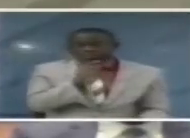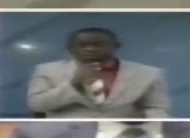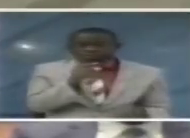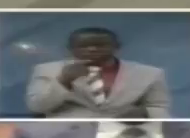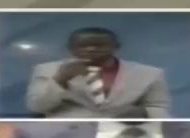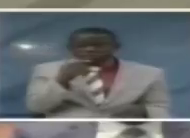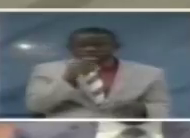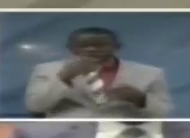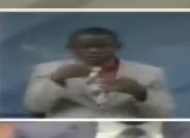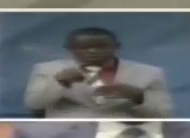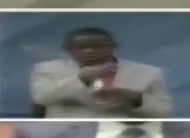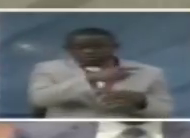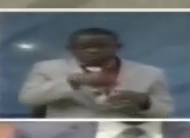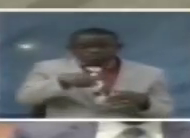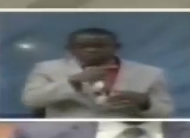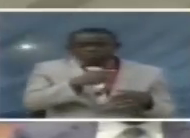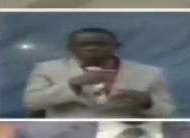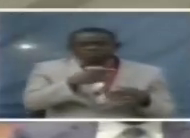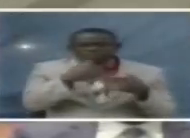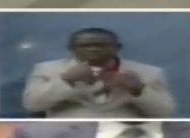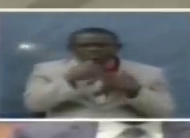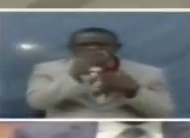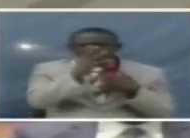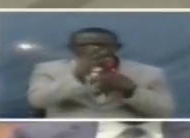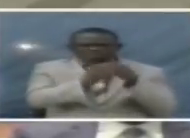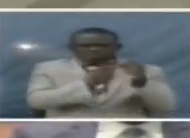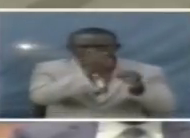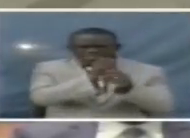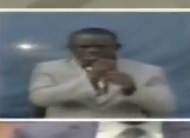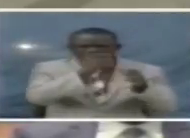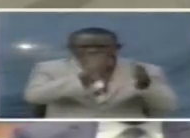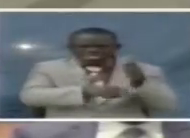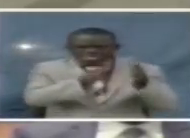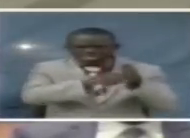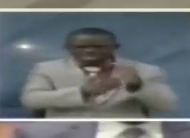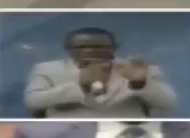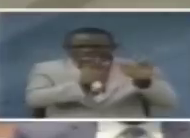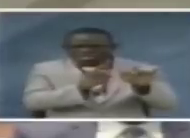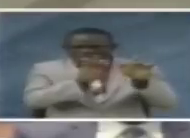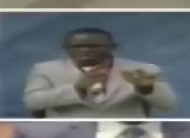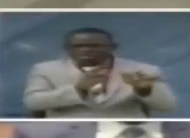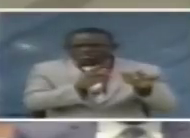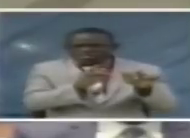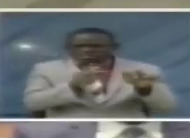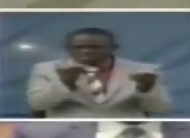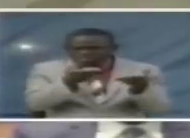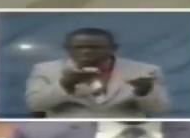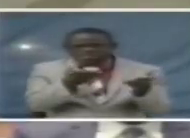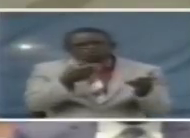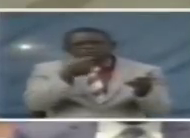I propose to discontinue the 5-year tax holidays that is facilitated through the Zambia Development